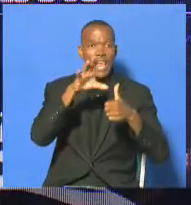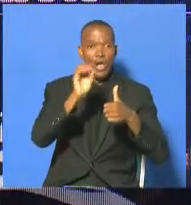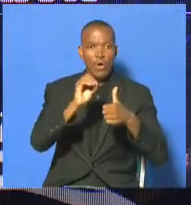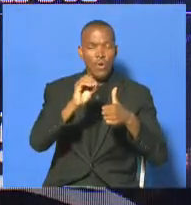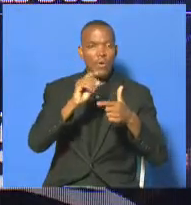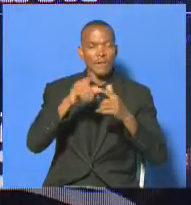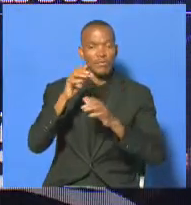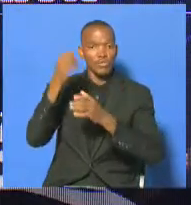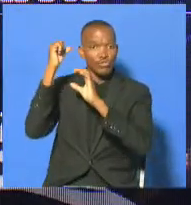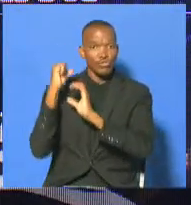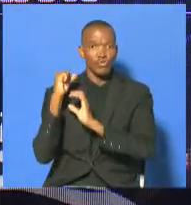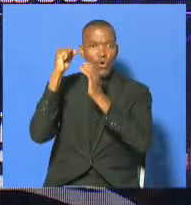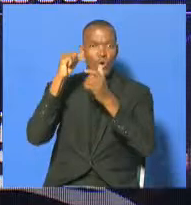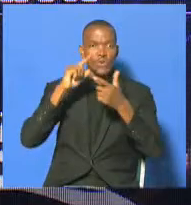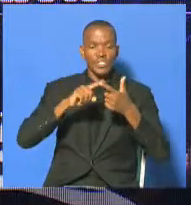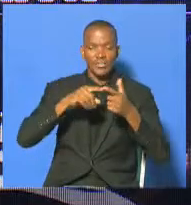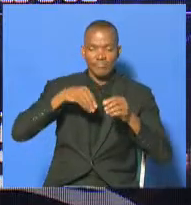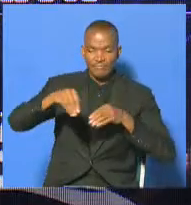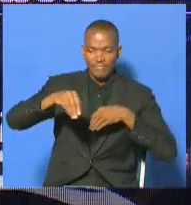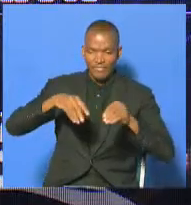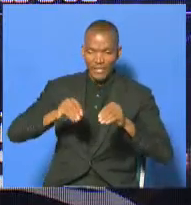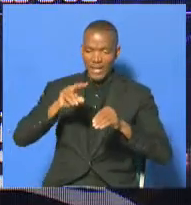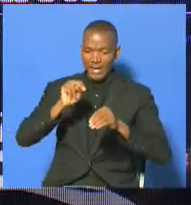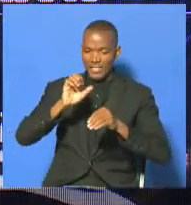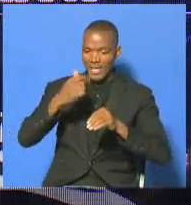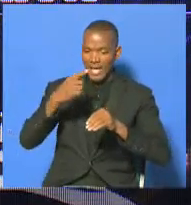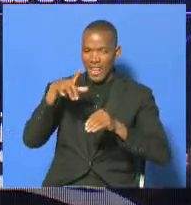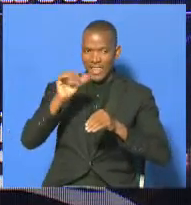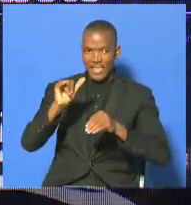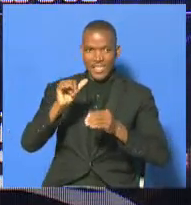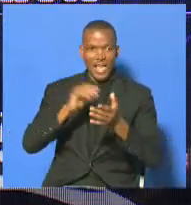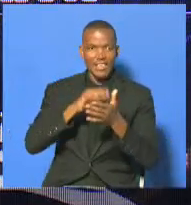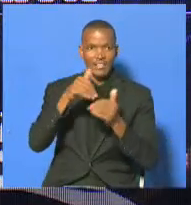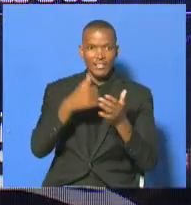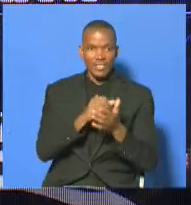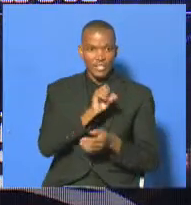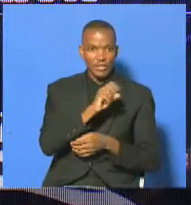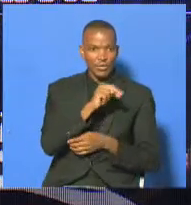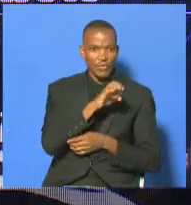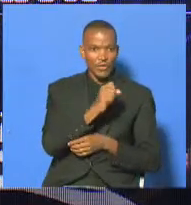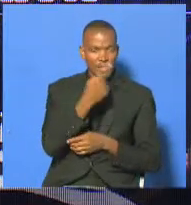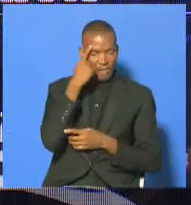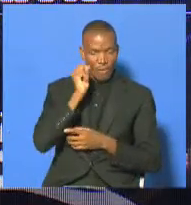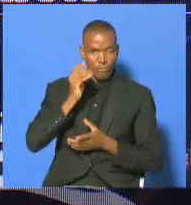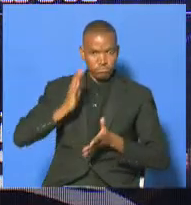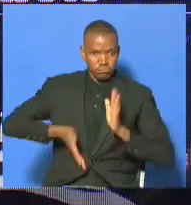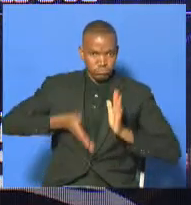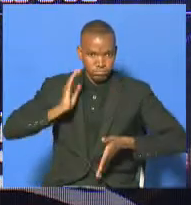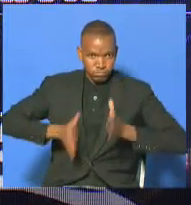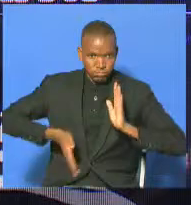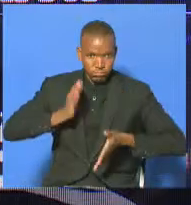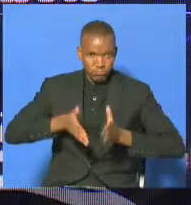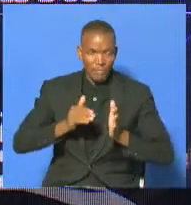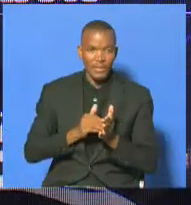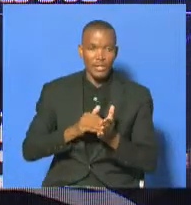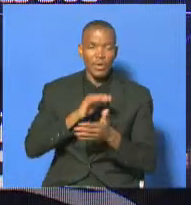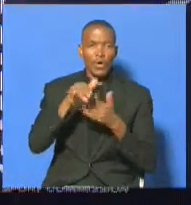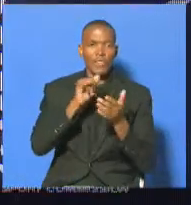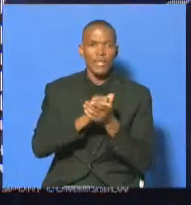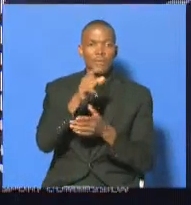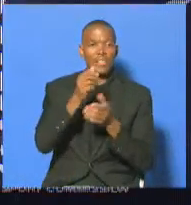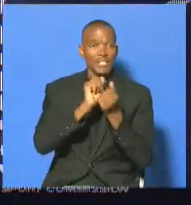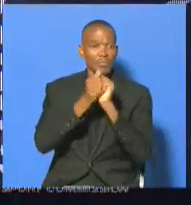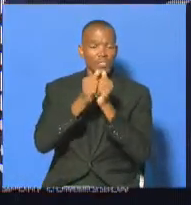Nohampi of Judo, Chess International Master Natalie Banda, and Situnya Majama of Athletics. The nominees for the Sports